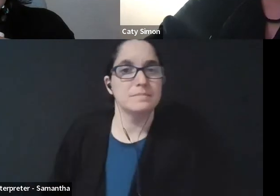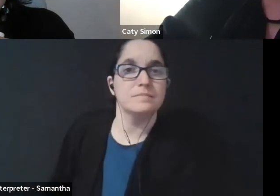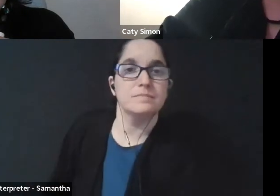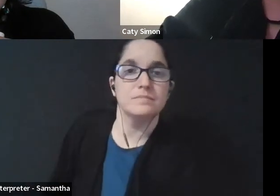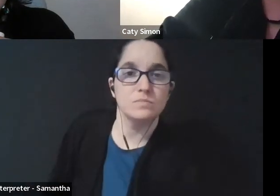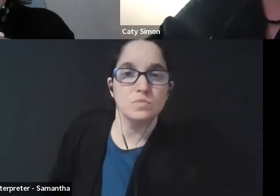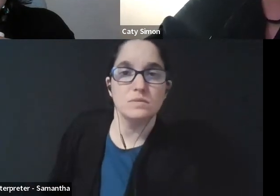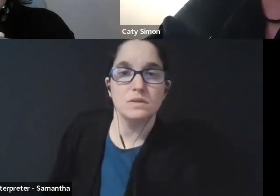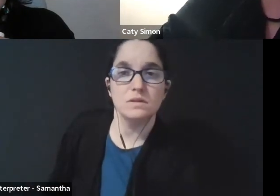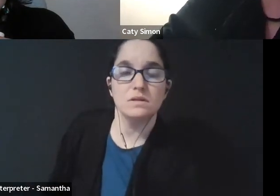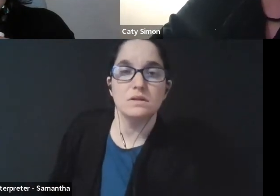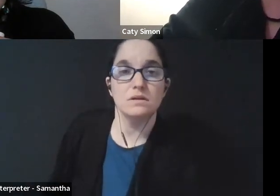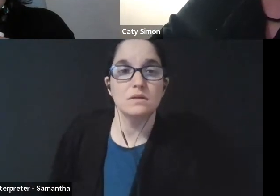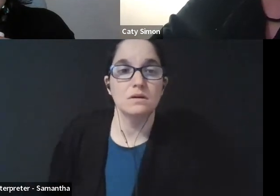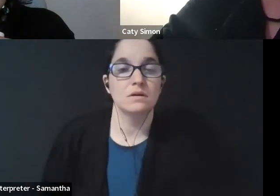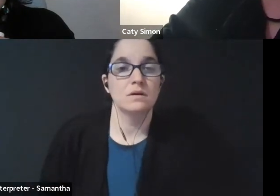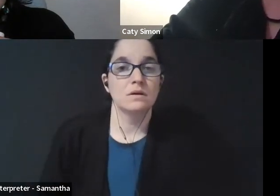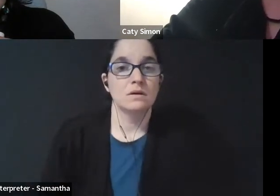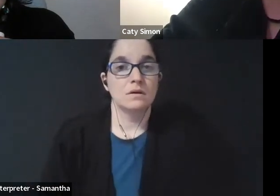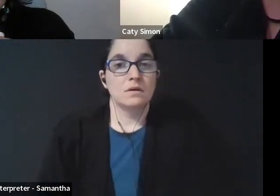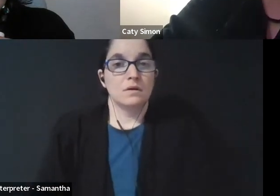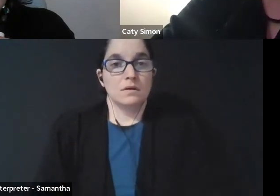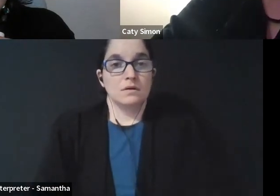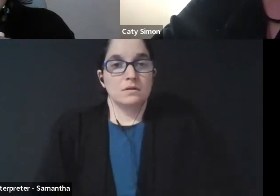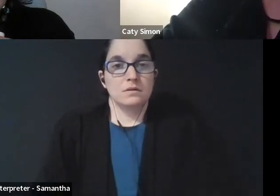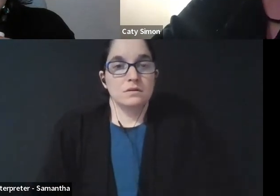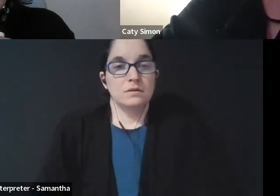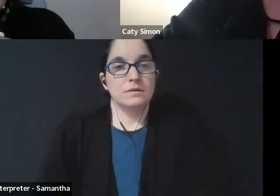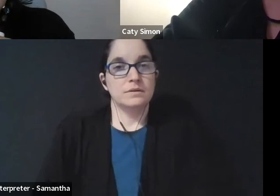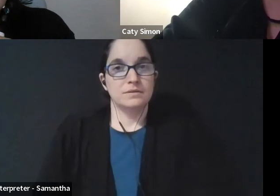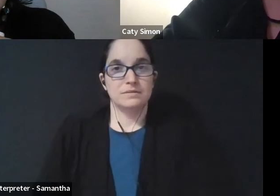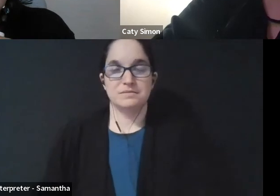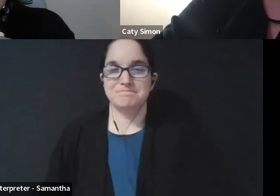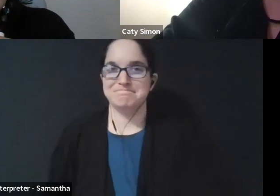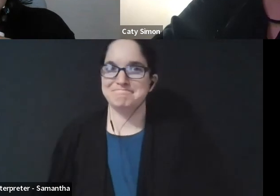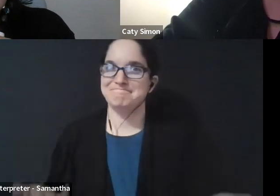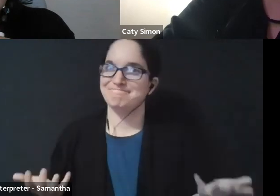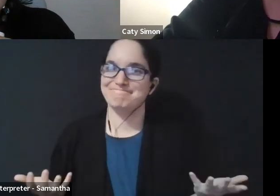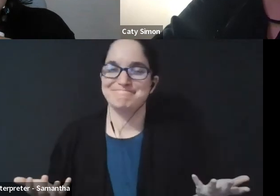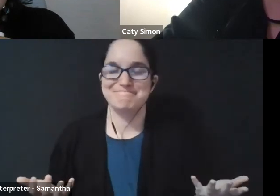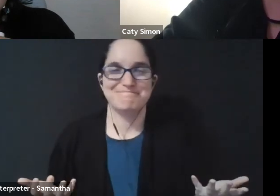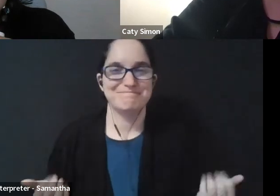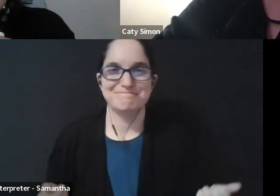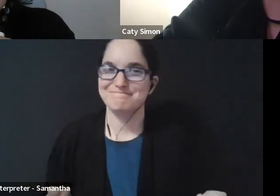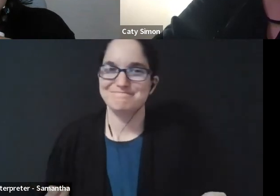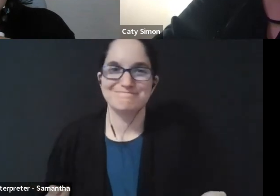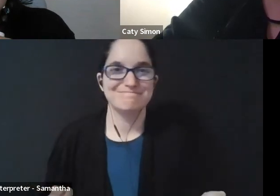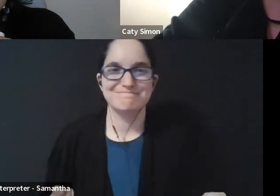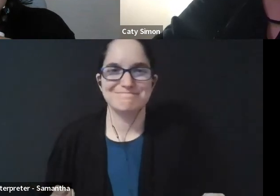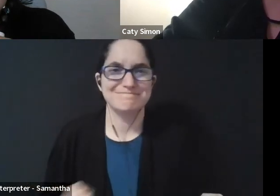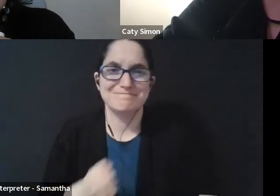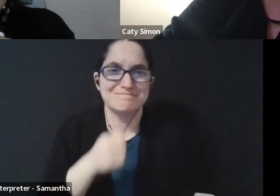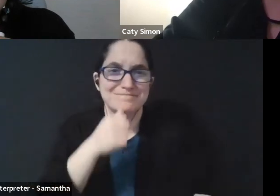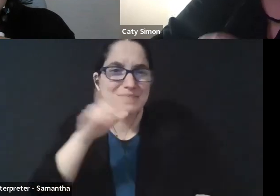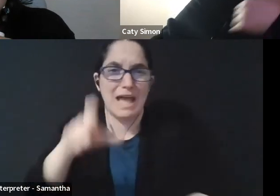And like, you know, I don't think that I should need to like, you know, talk about the